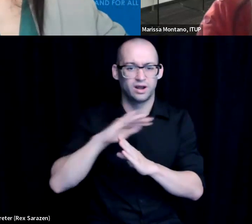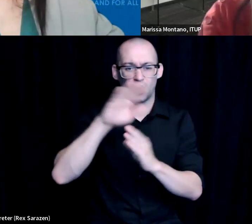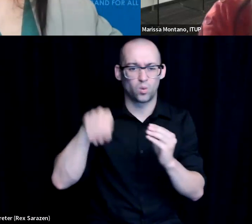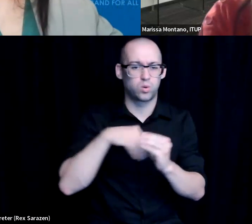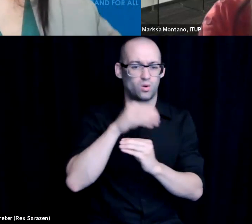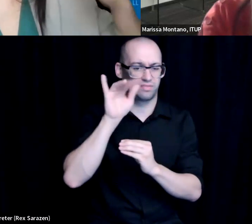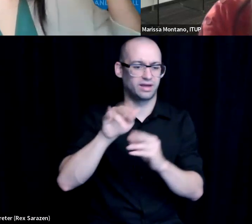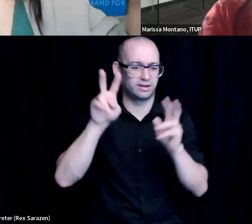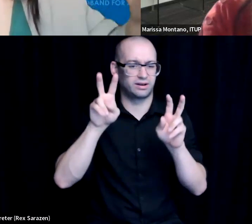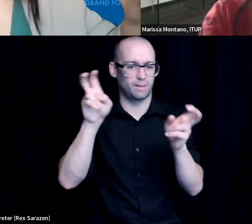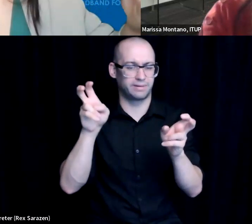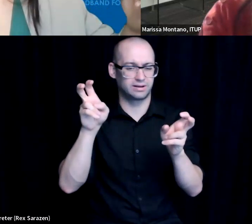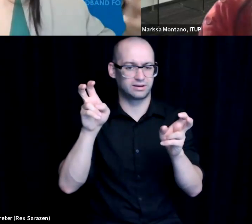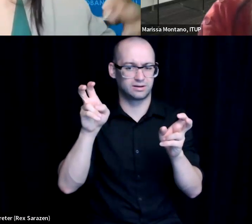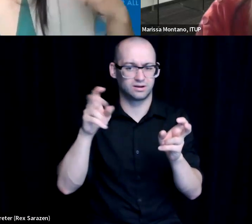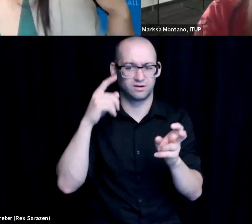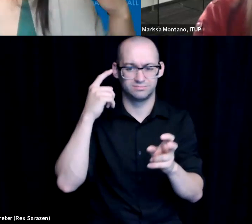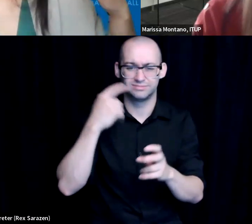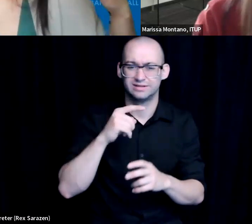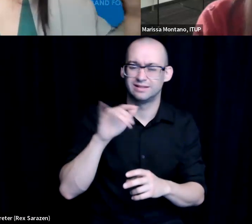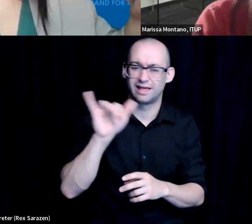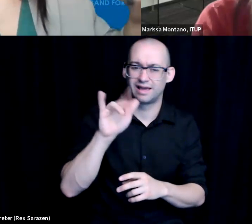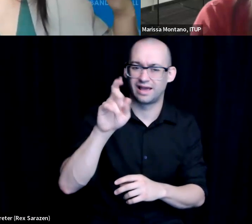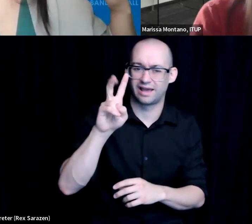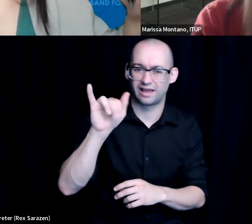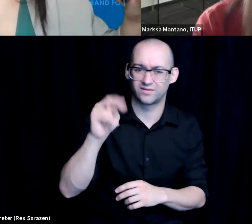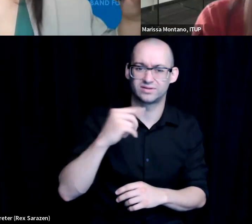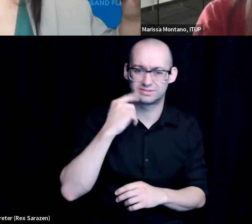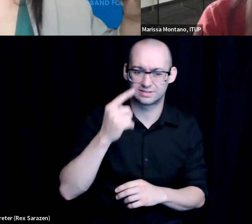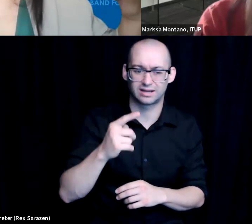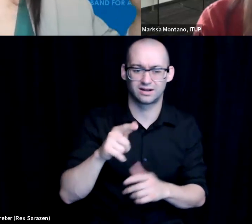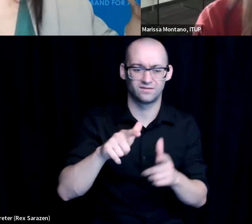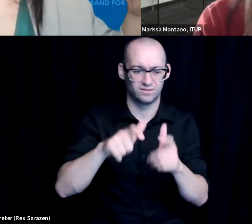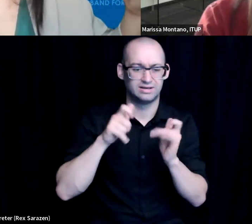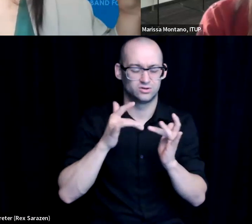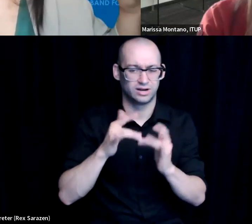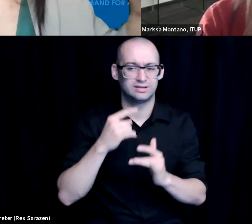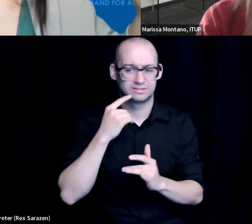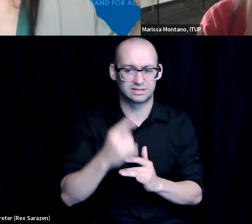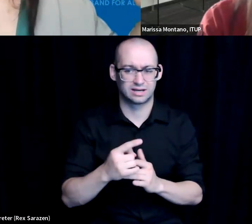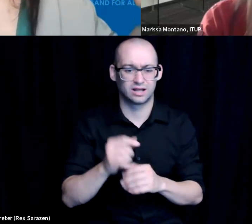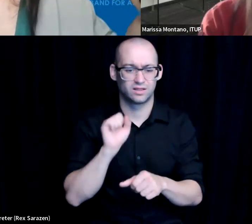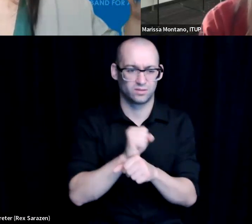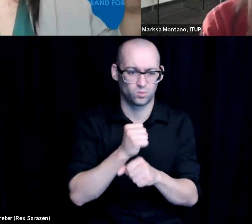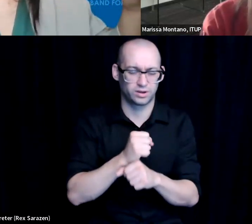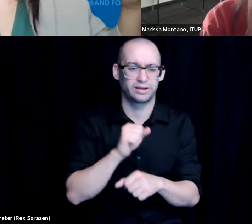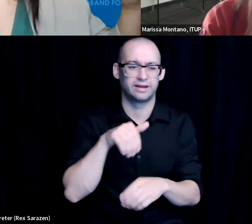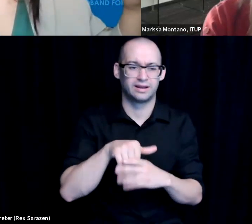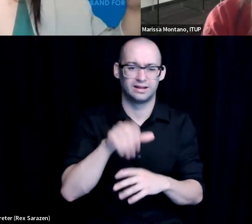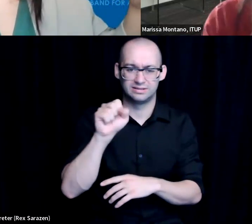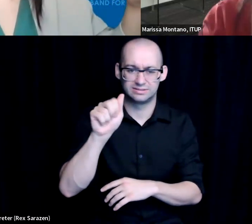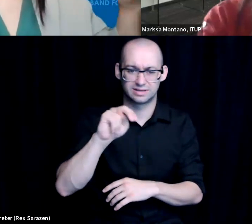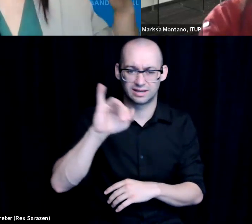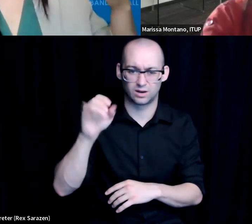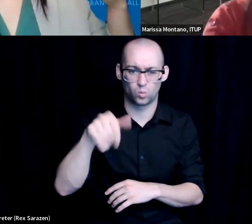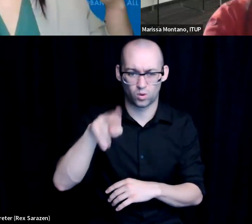issue. As Kevin said, like the Broadband Coalition has been working in San Joaquin, but it's really adding